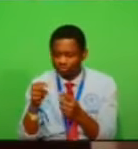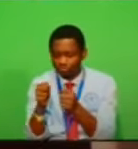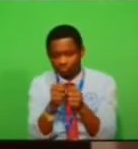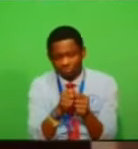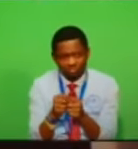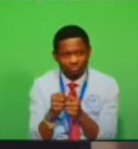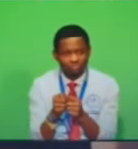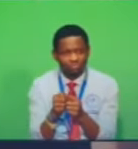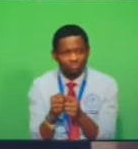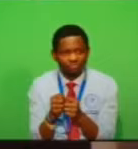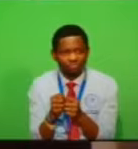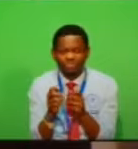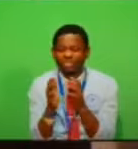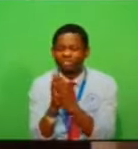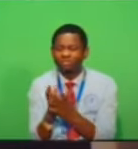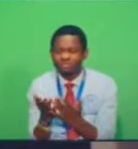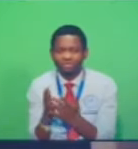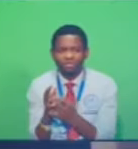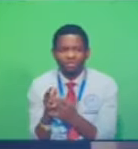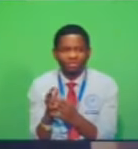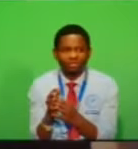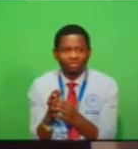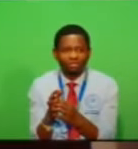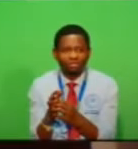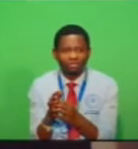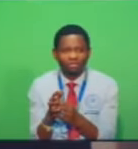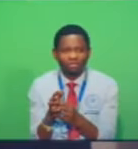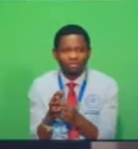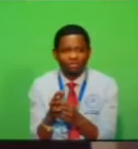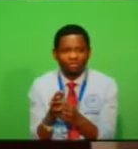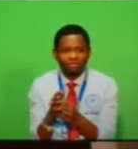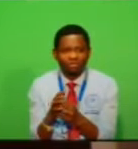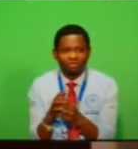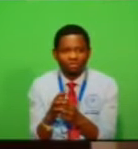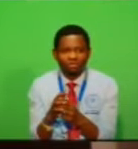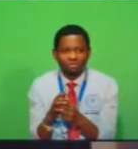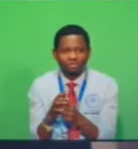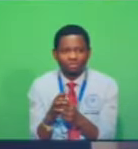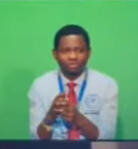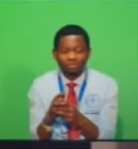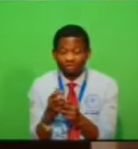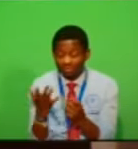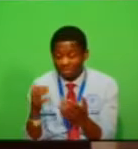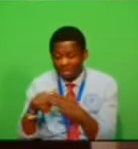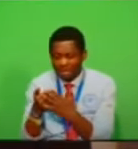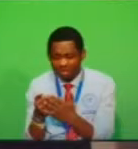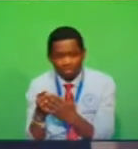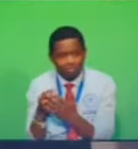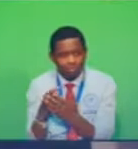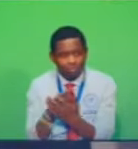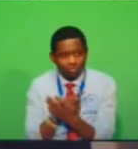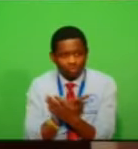he asked me, this was right after Easter. He asked me, how was your weekend? I was telling him, well, I'm a minister, so my weekends are very busy. The gentleman,